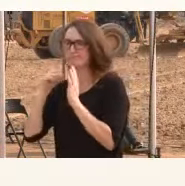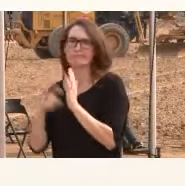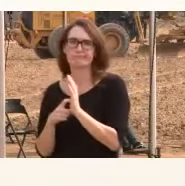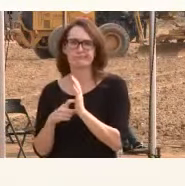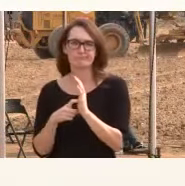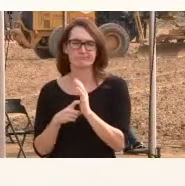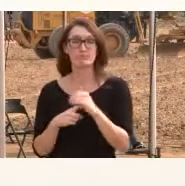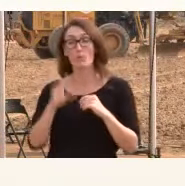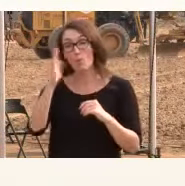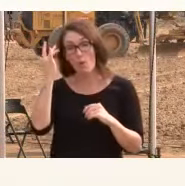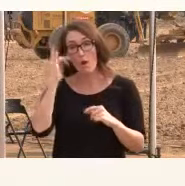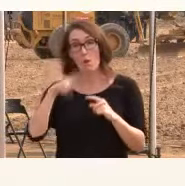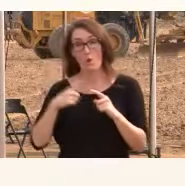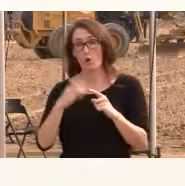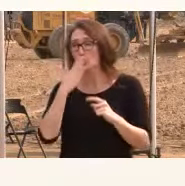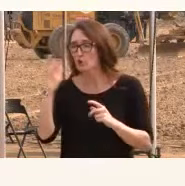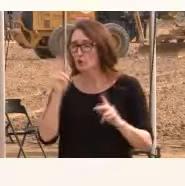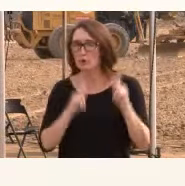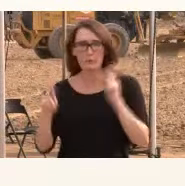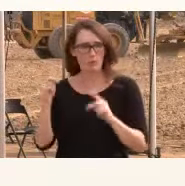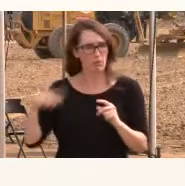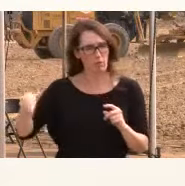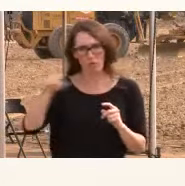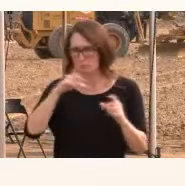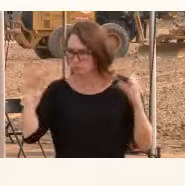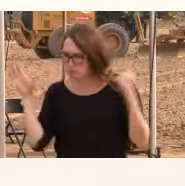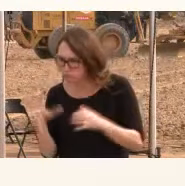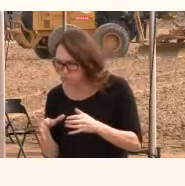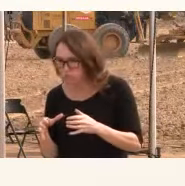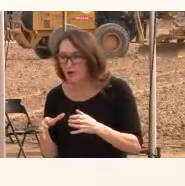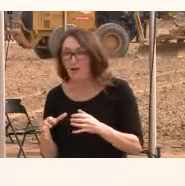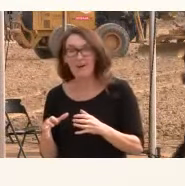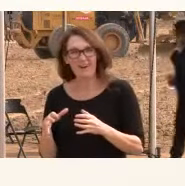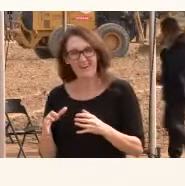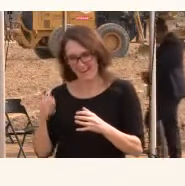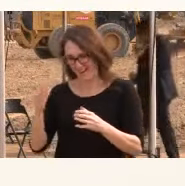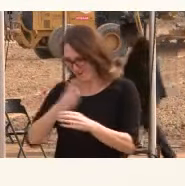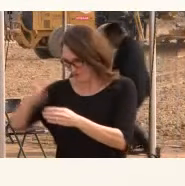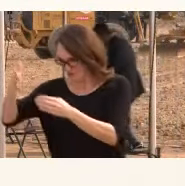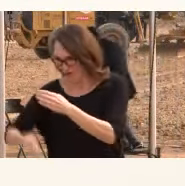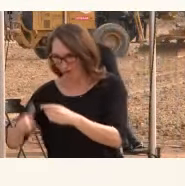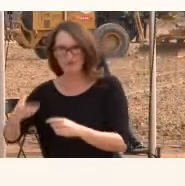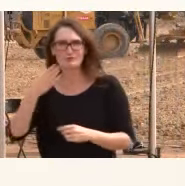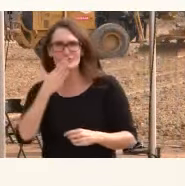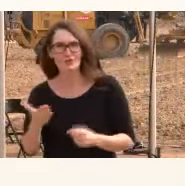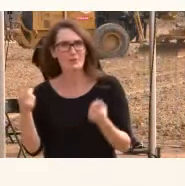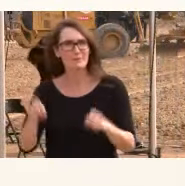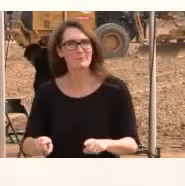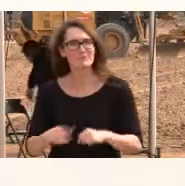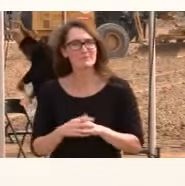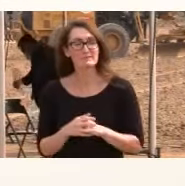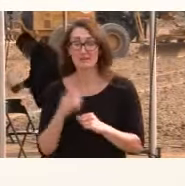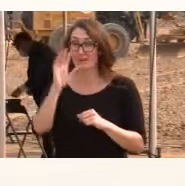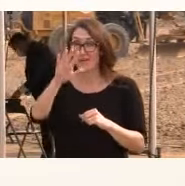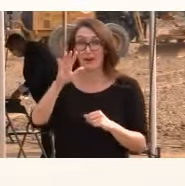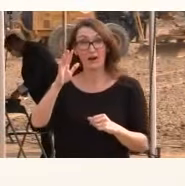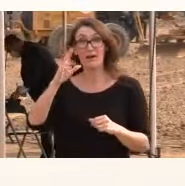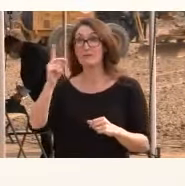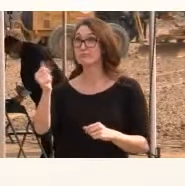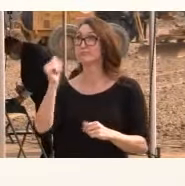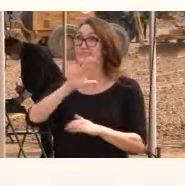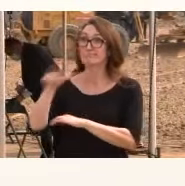Because when good people come together, good things can happen. And sometimes it takes a long